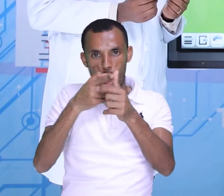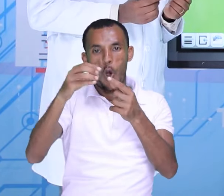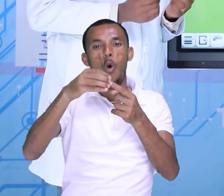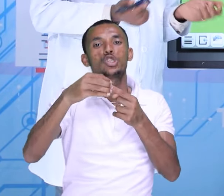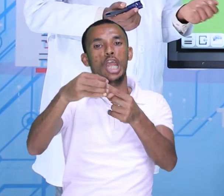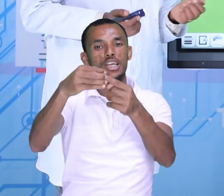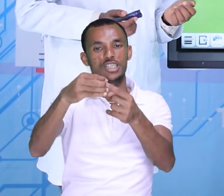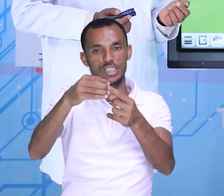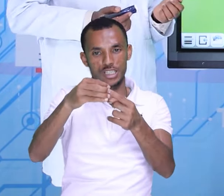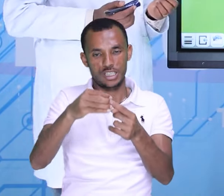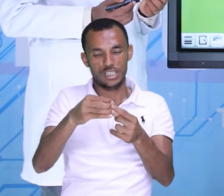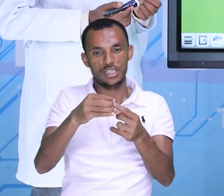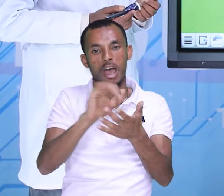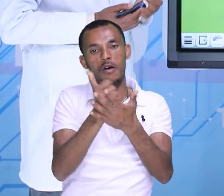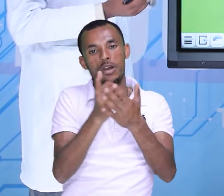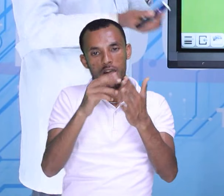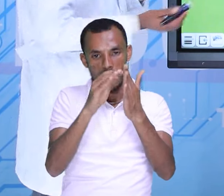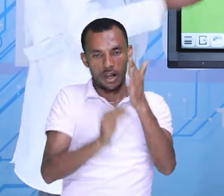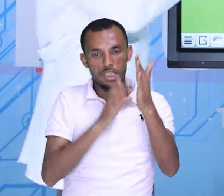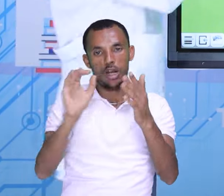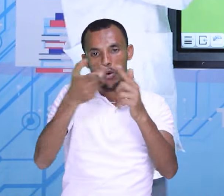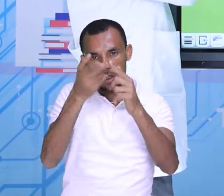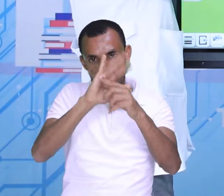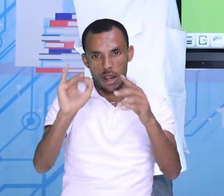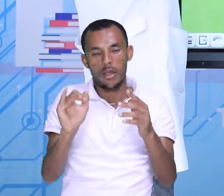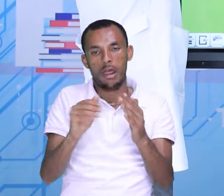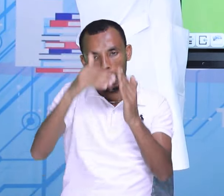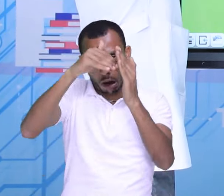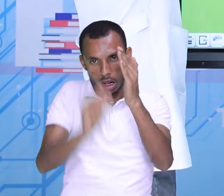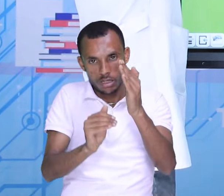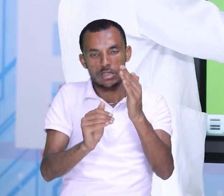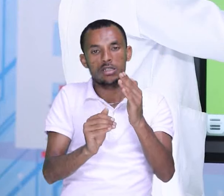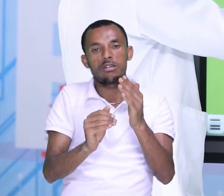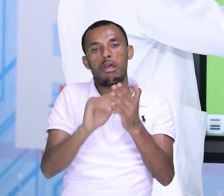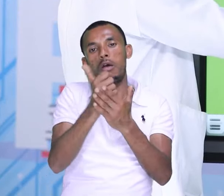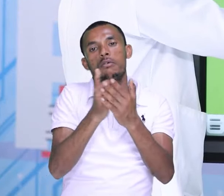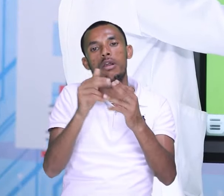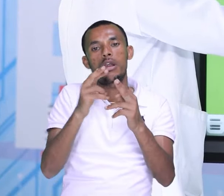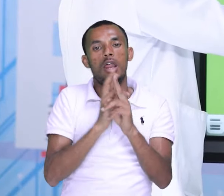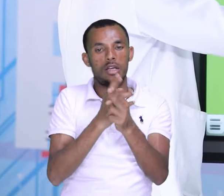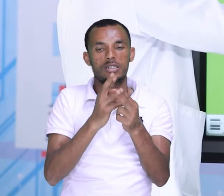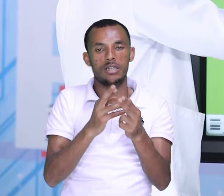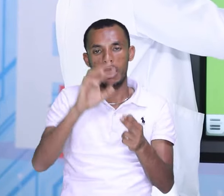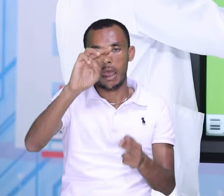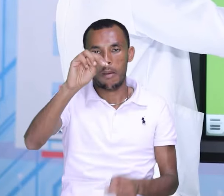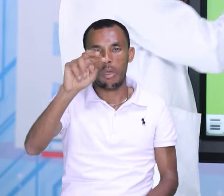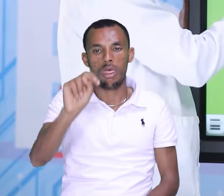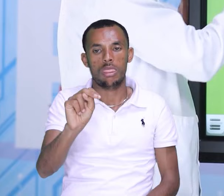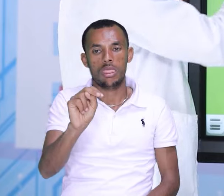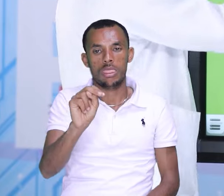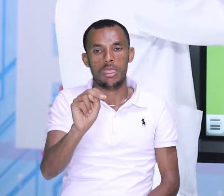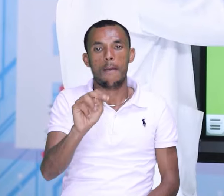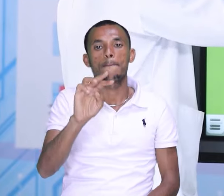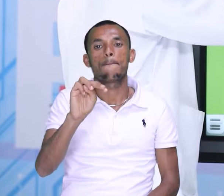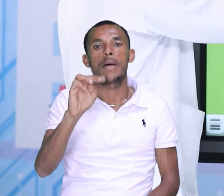half fraction. The second one is reduction half fraction. Therefore, look this one. Mn